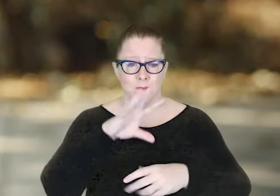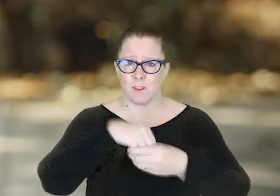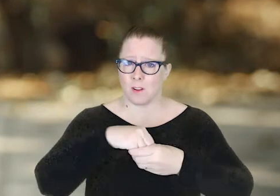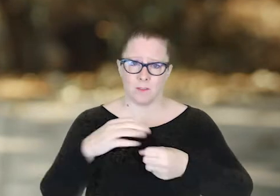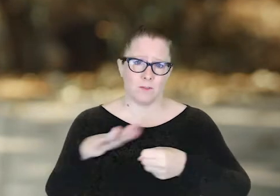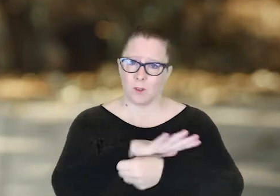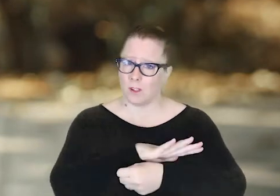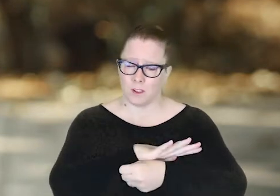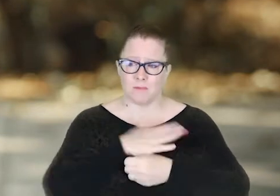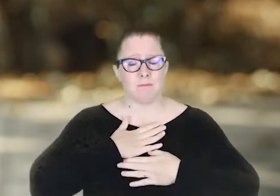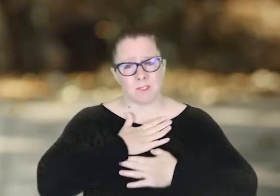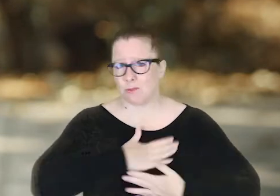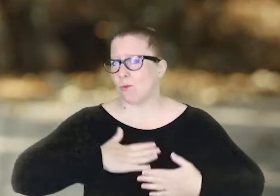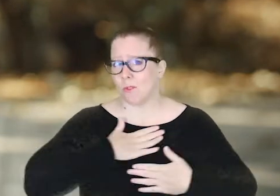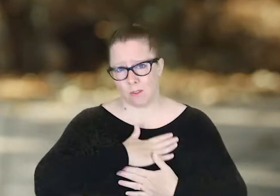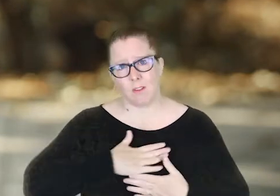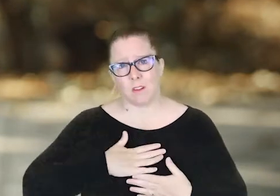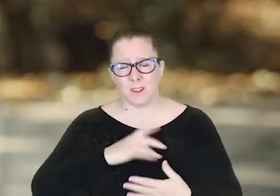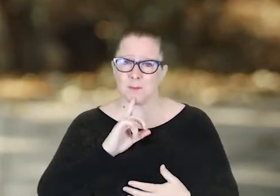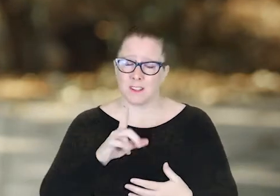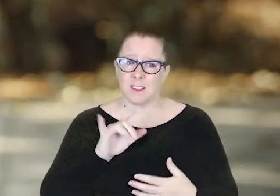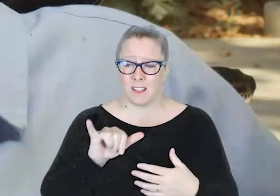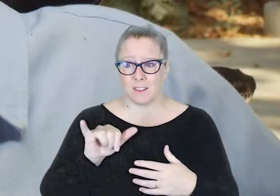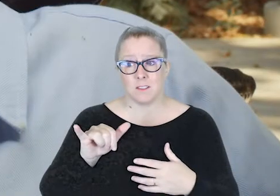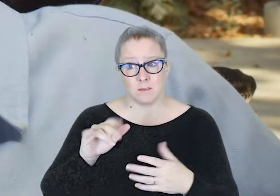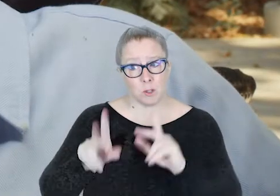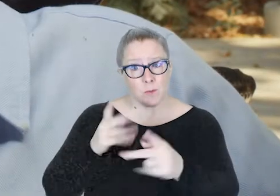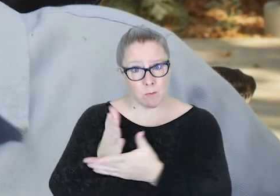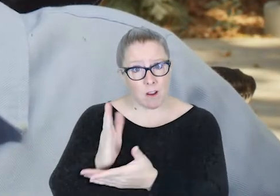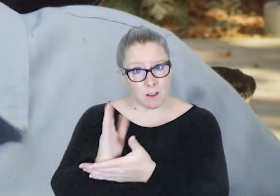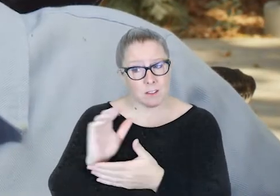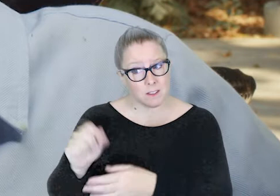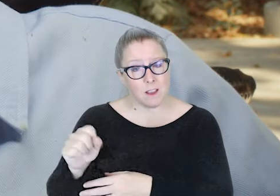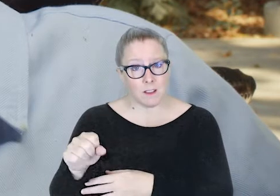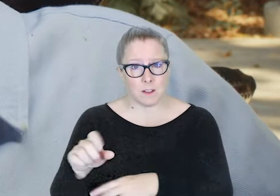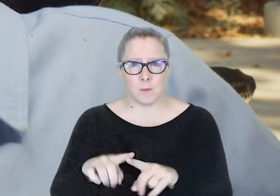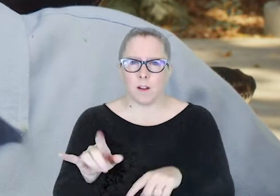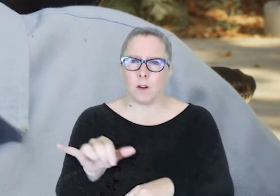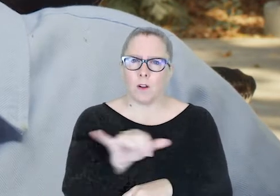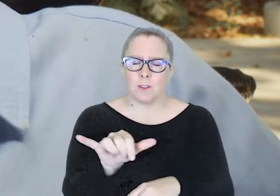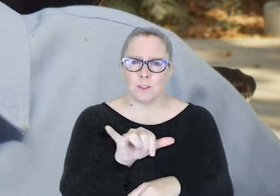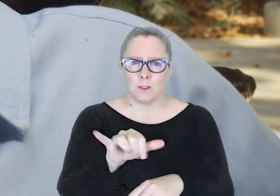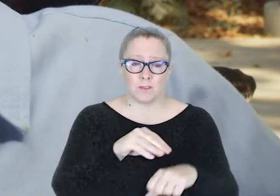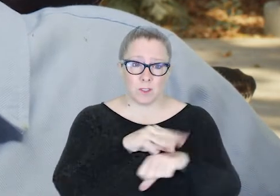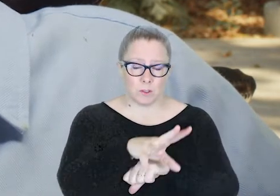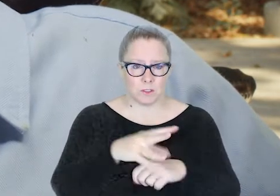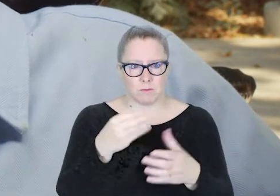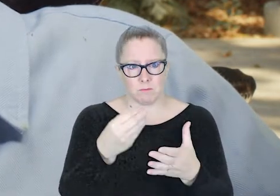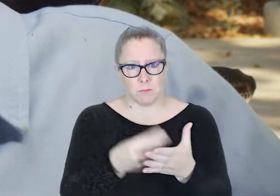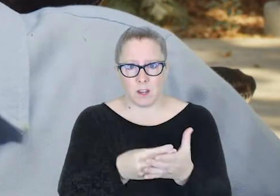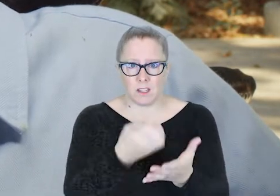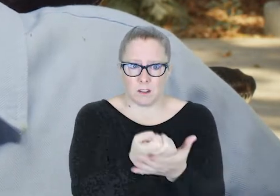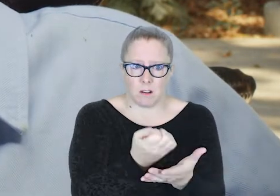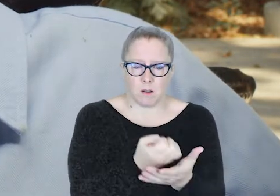fully participate and enjoy services. It's an issue of human rights, but it's also affects